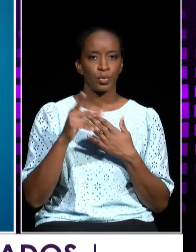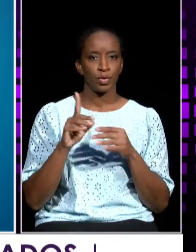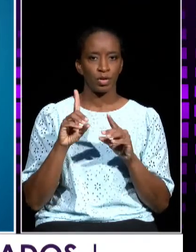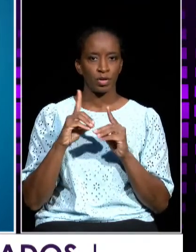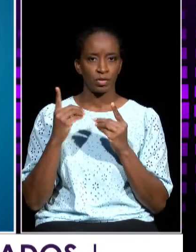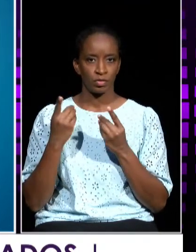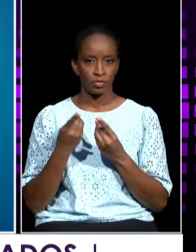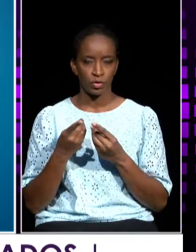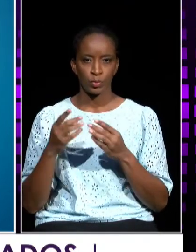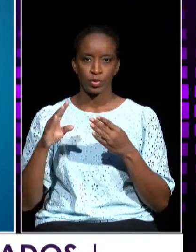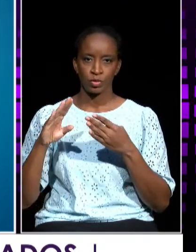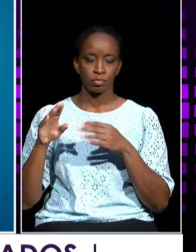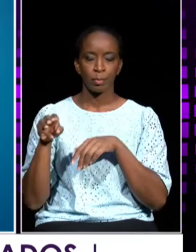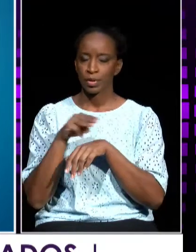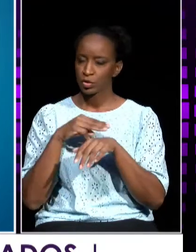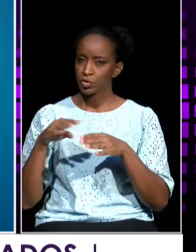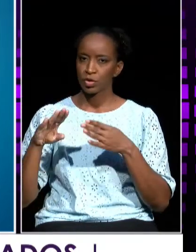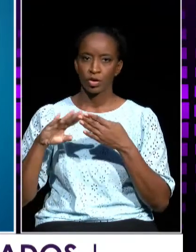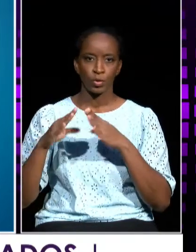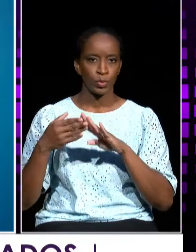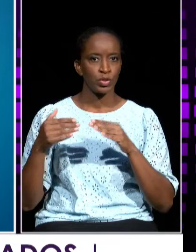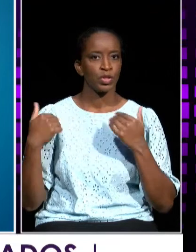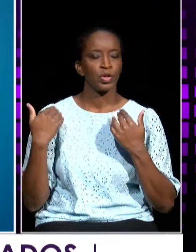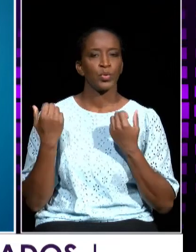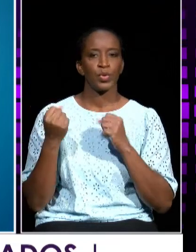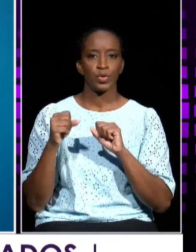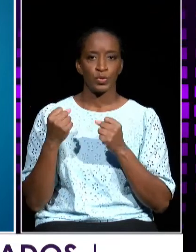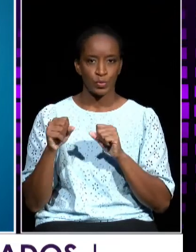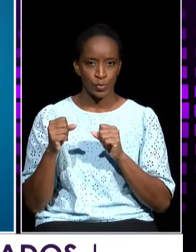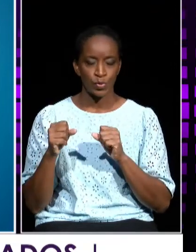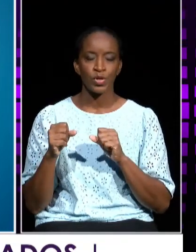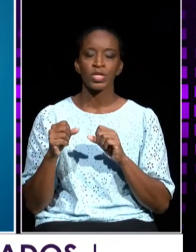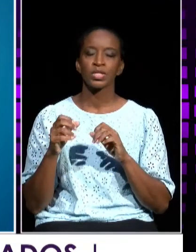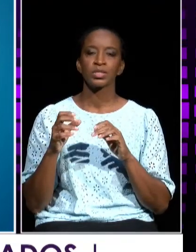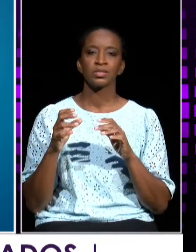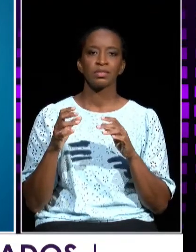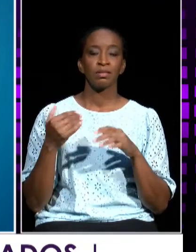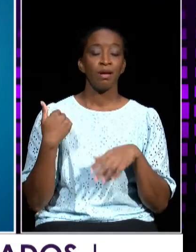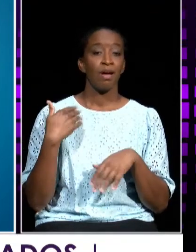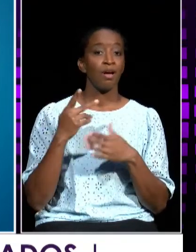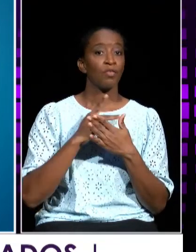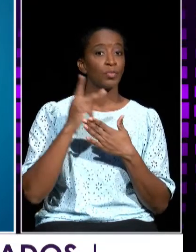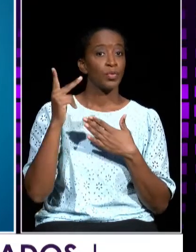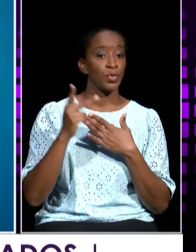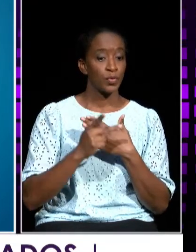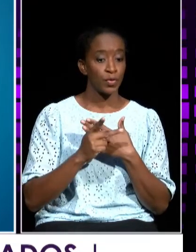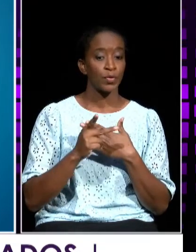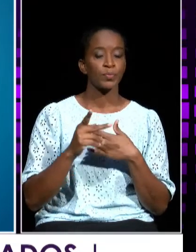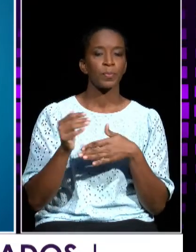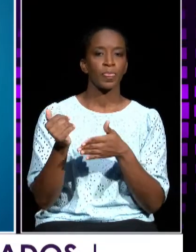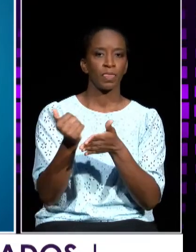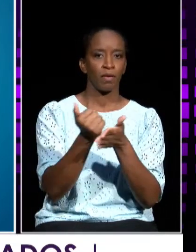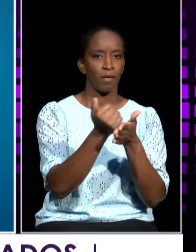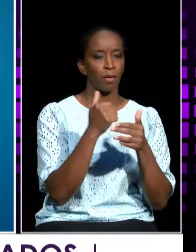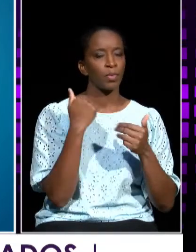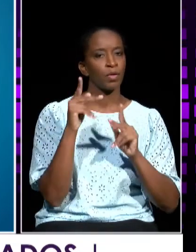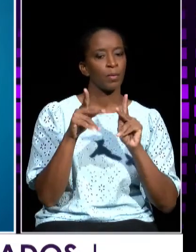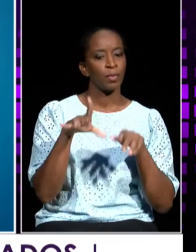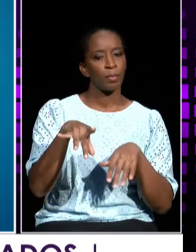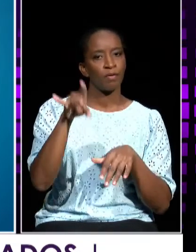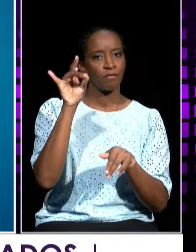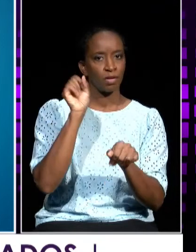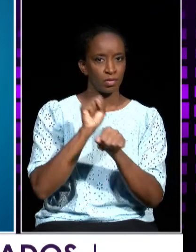Community Empowerment has a Get Hired program that will be expanded in the near future with hopes of providing more job opportunities for young people